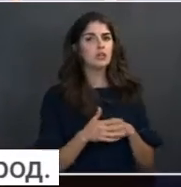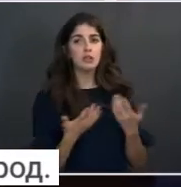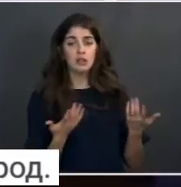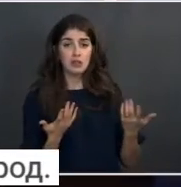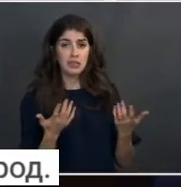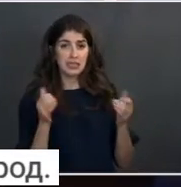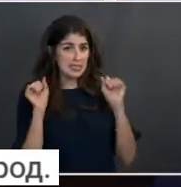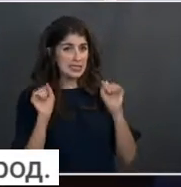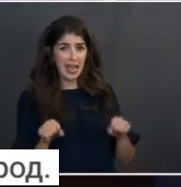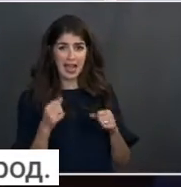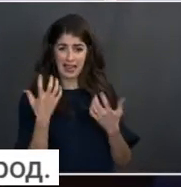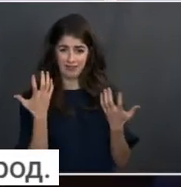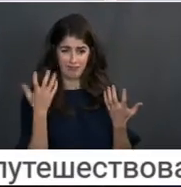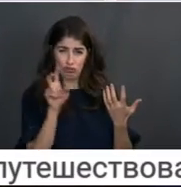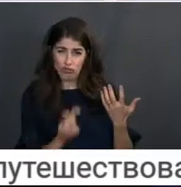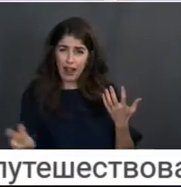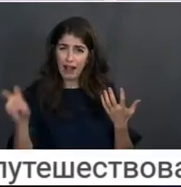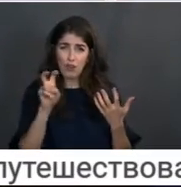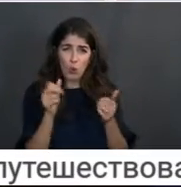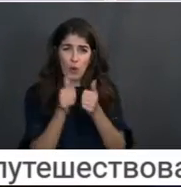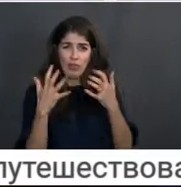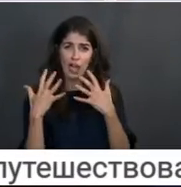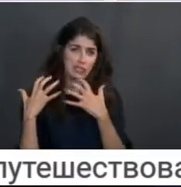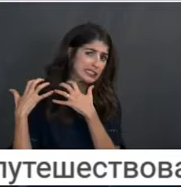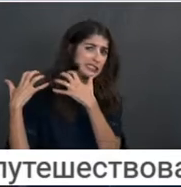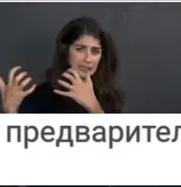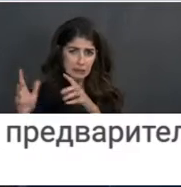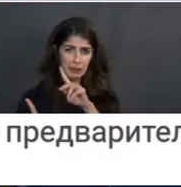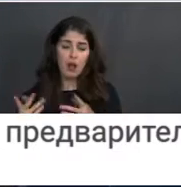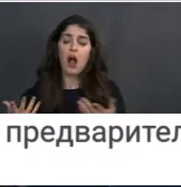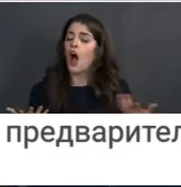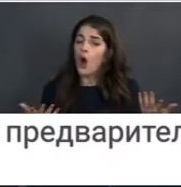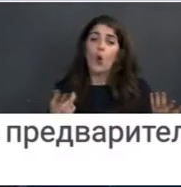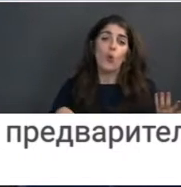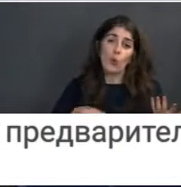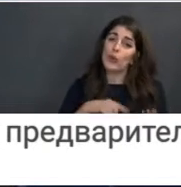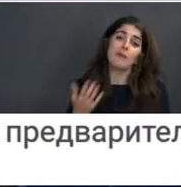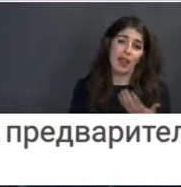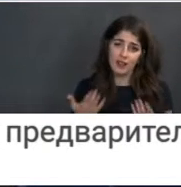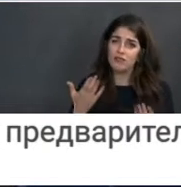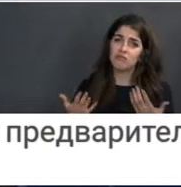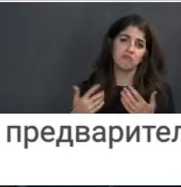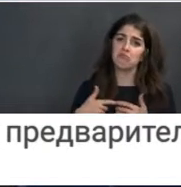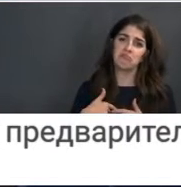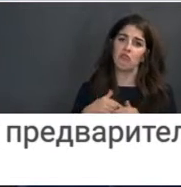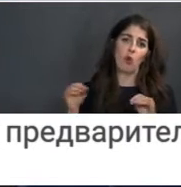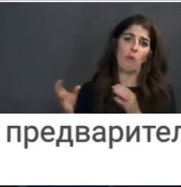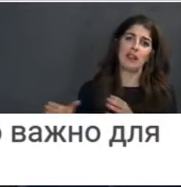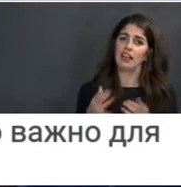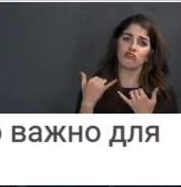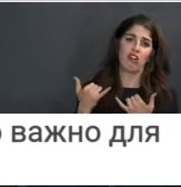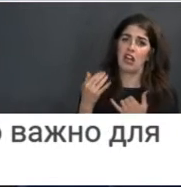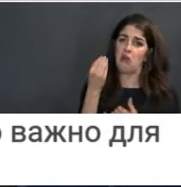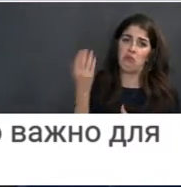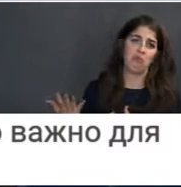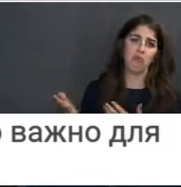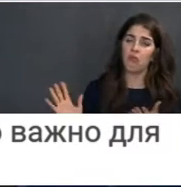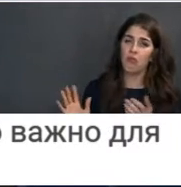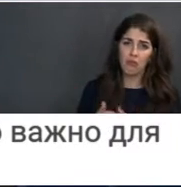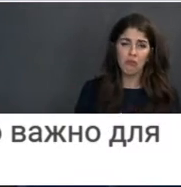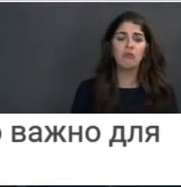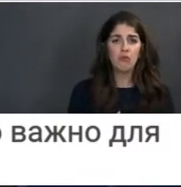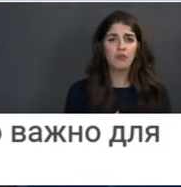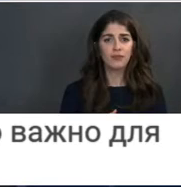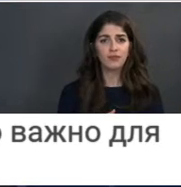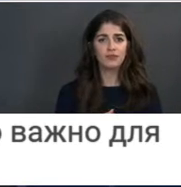crowd and to go out into the country? We may travel, certainly, but I have nothing to preview for you at this point in time. What I'm conveying is